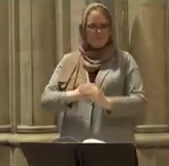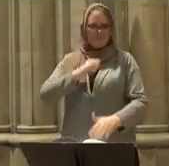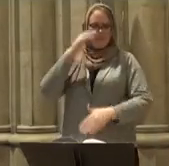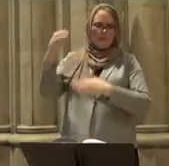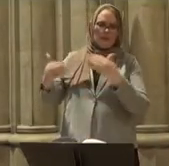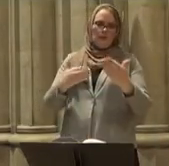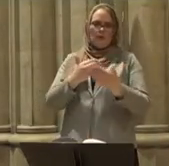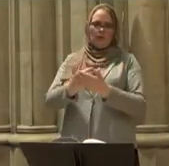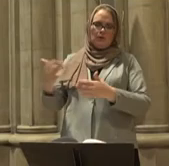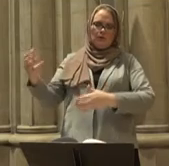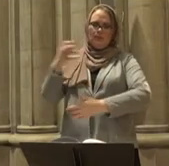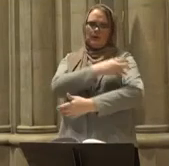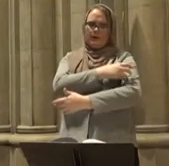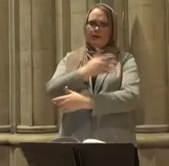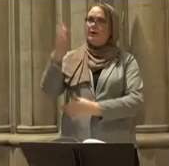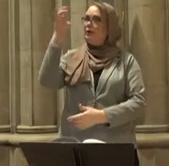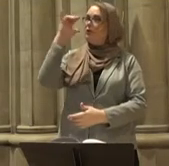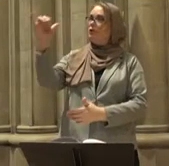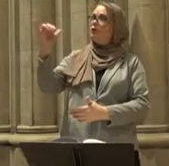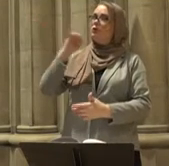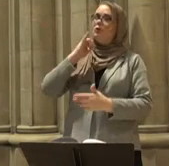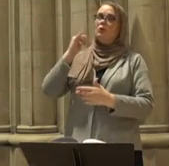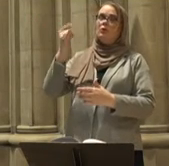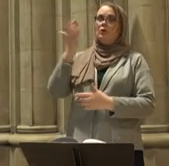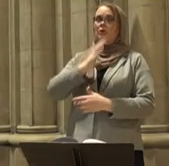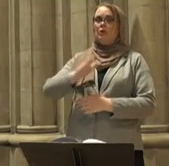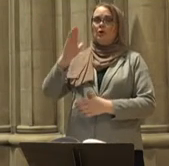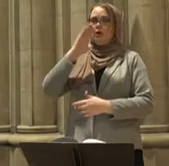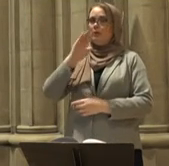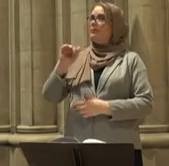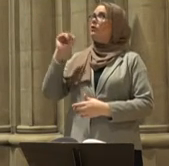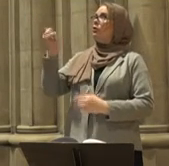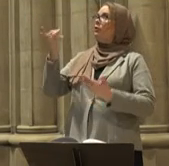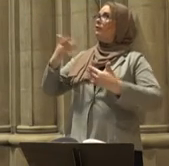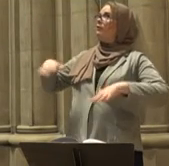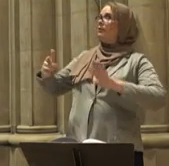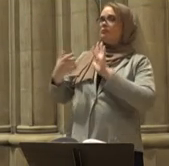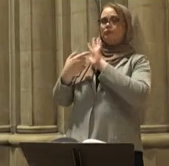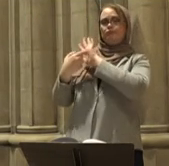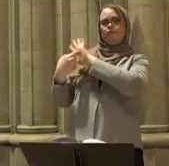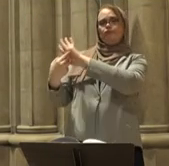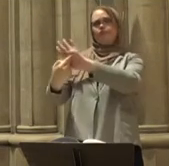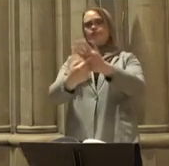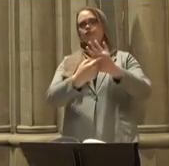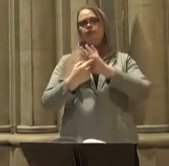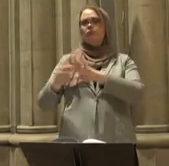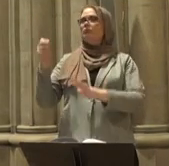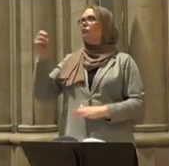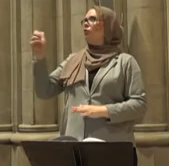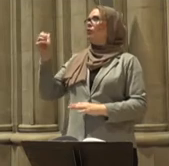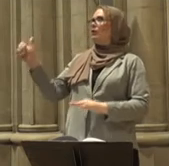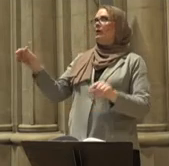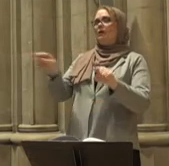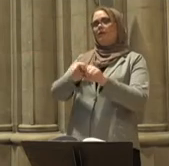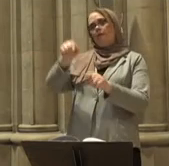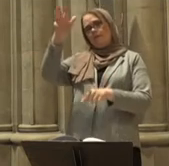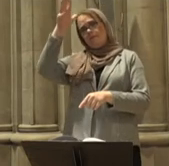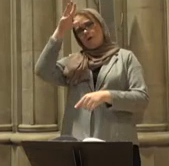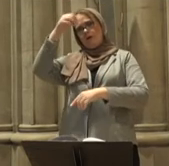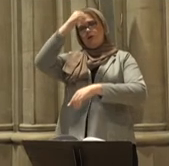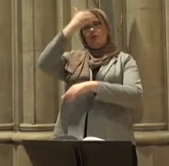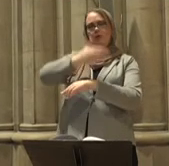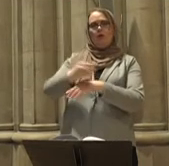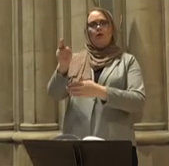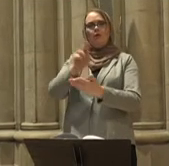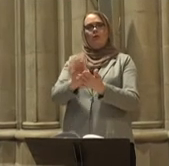Almighty and eternal God, you have revealed yourself as Father, Son, and Holy Spirit, and